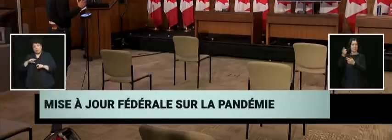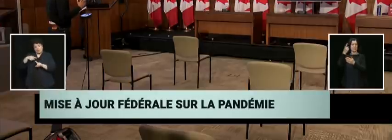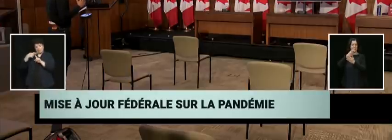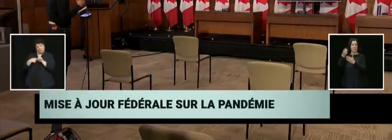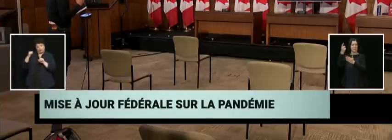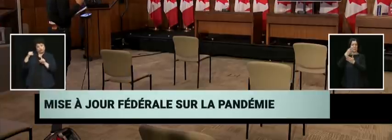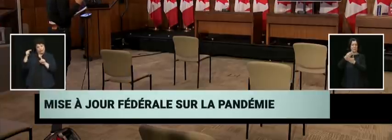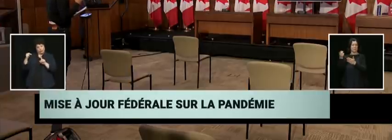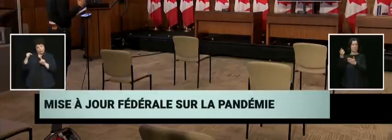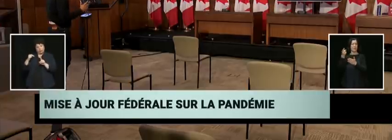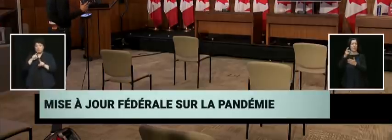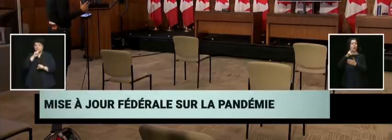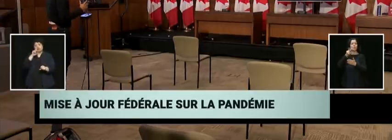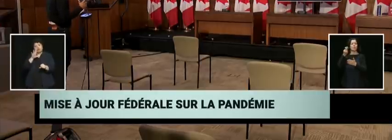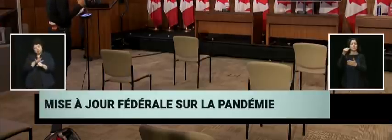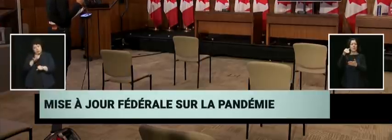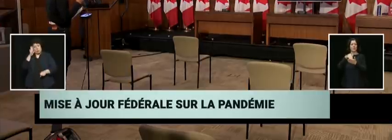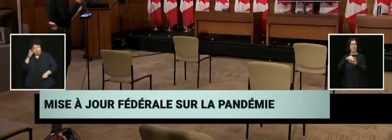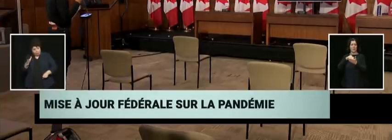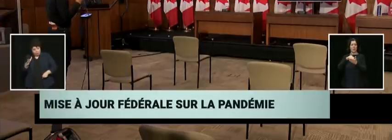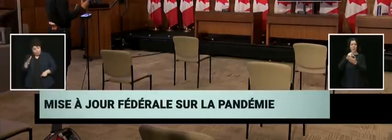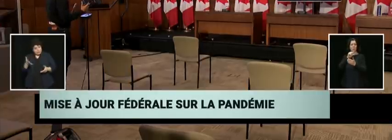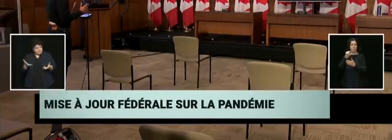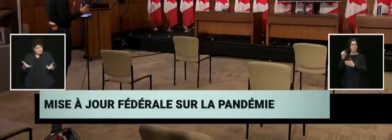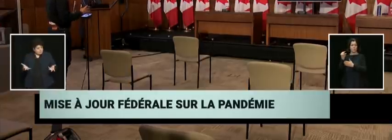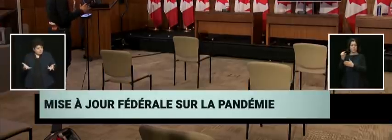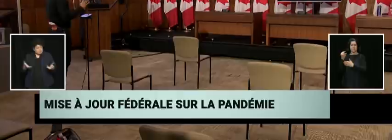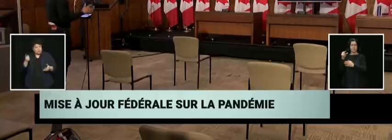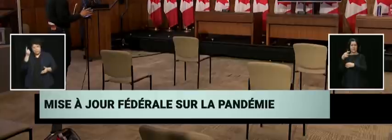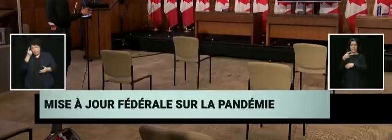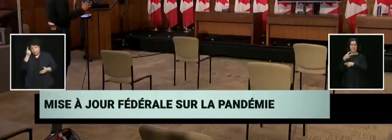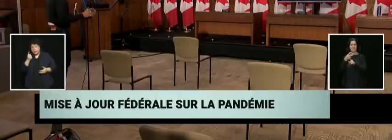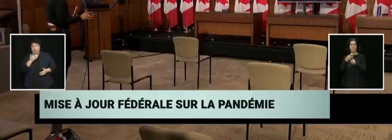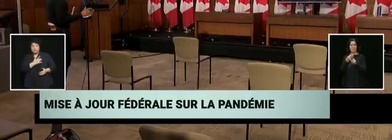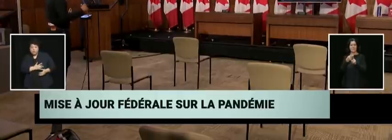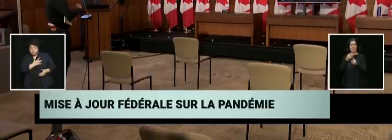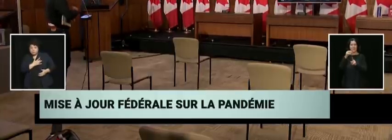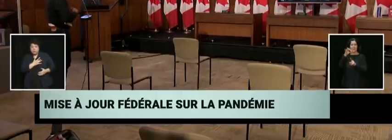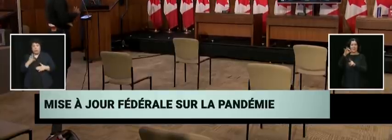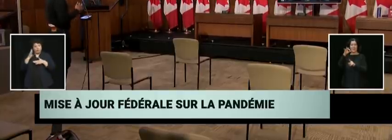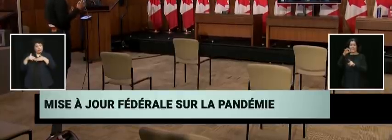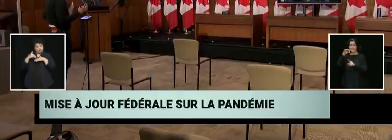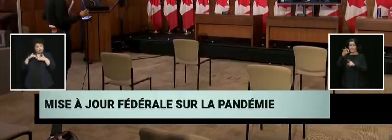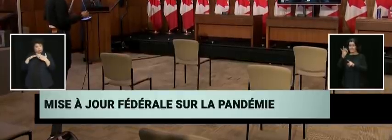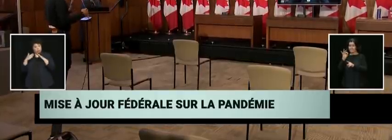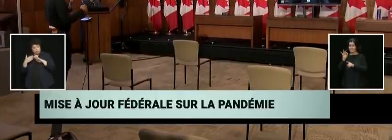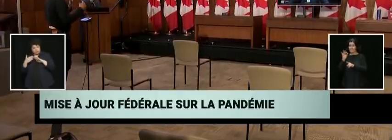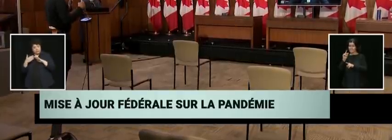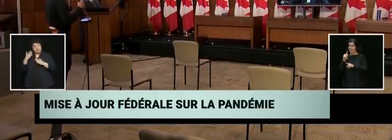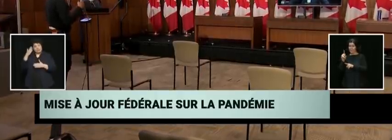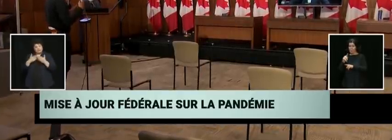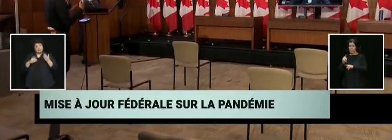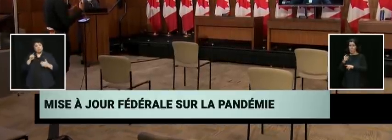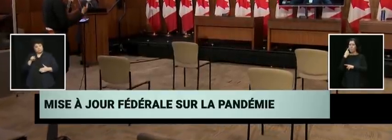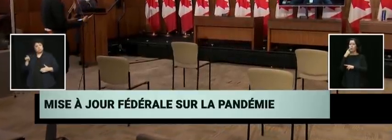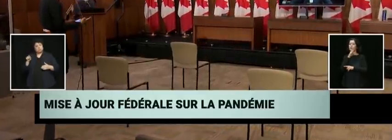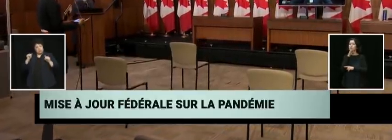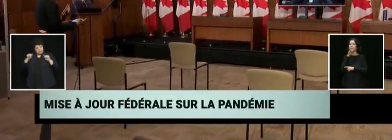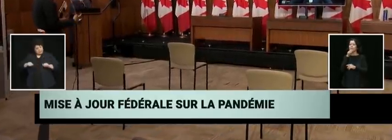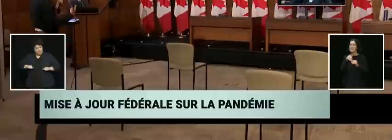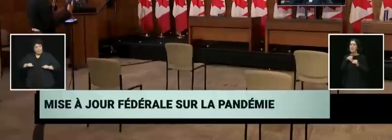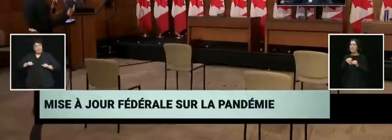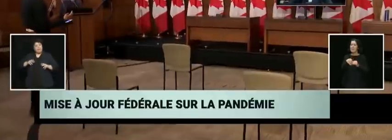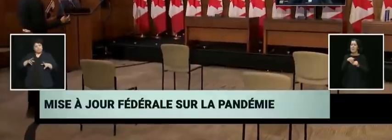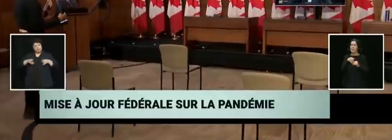wondering, for provinces, for Indigenous communities, the few that can take this vaccine, and even people in long-term